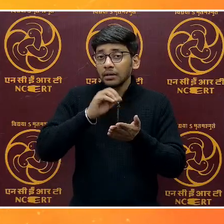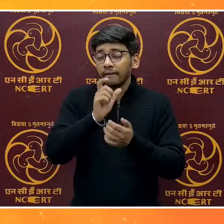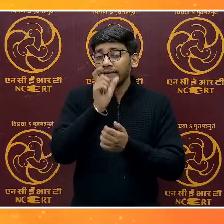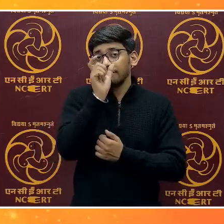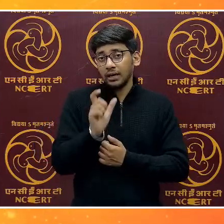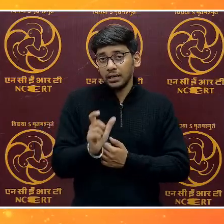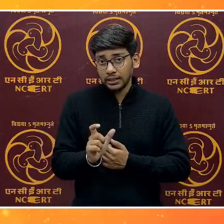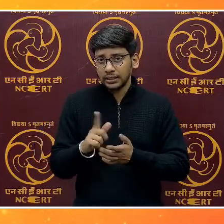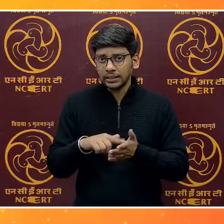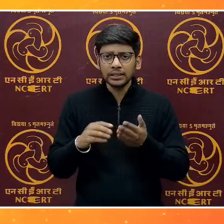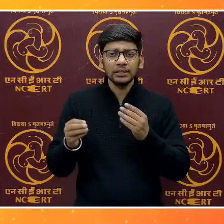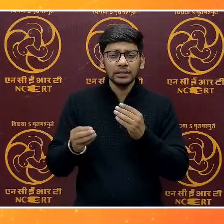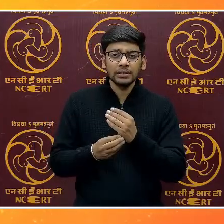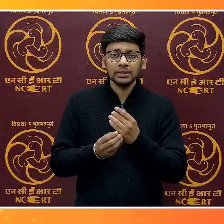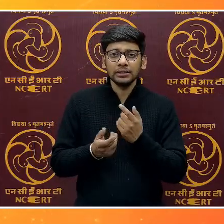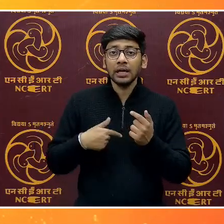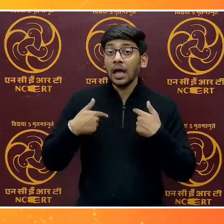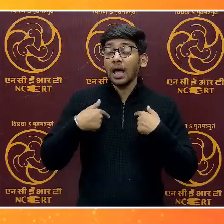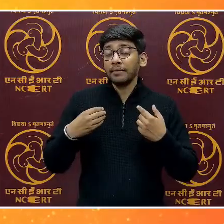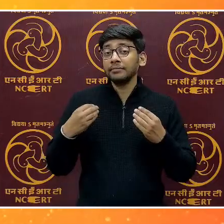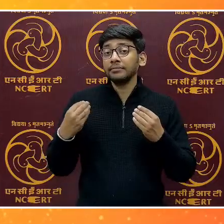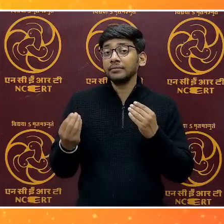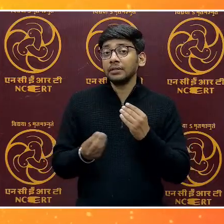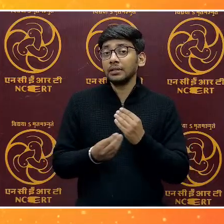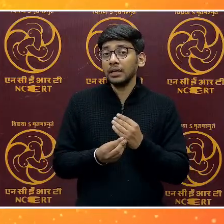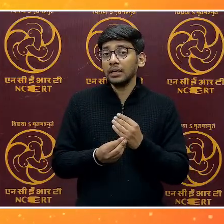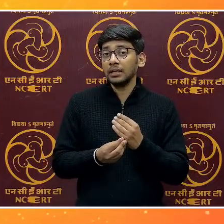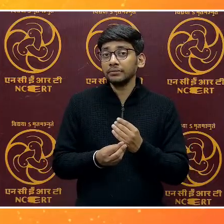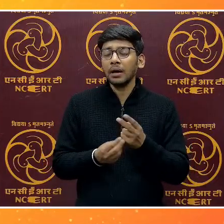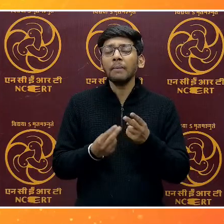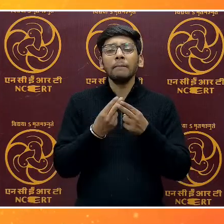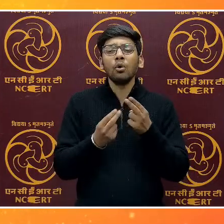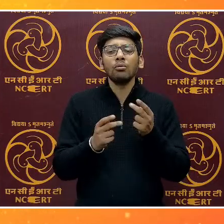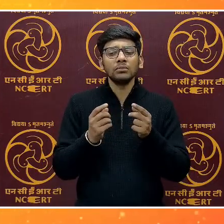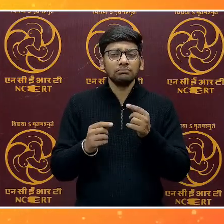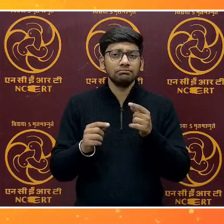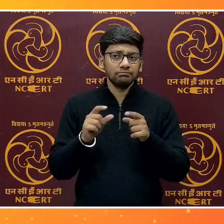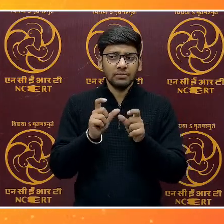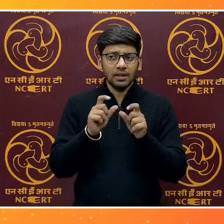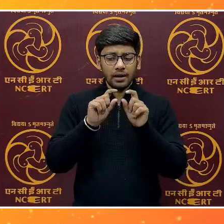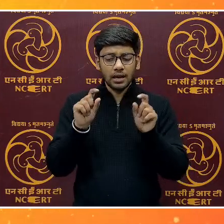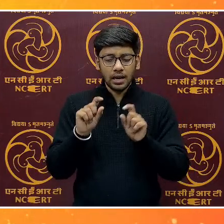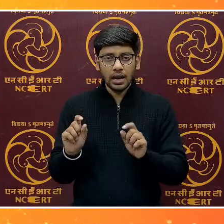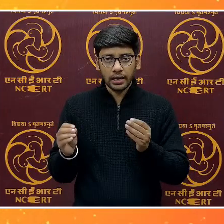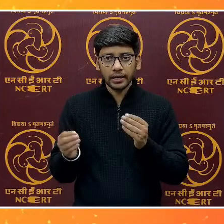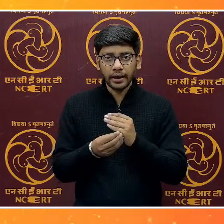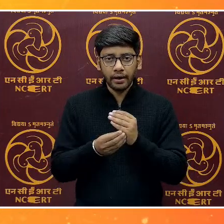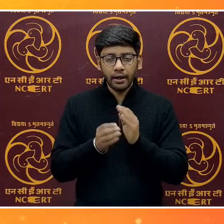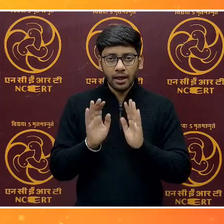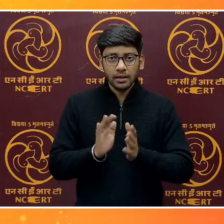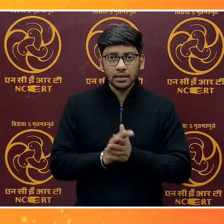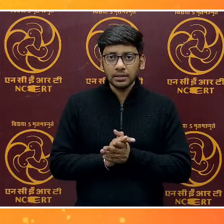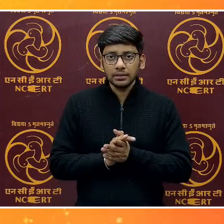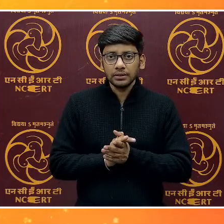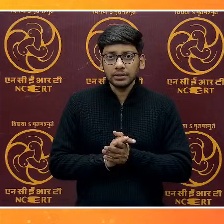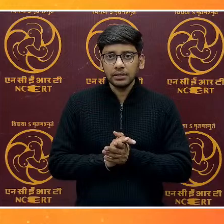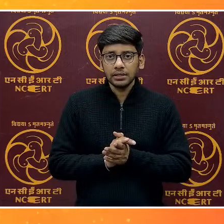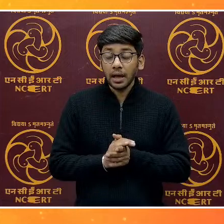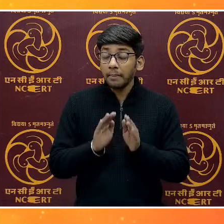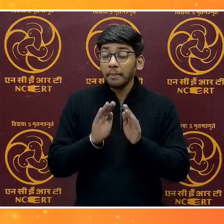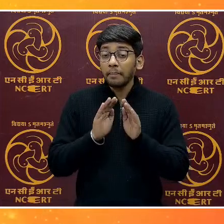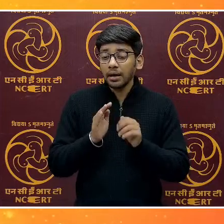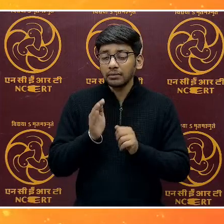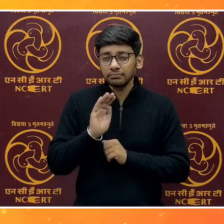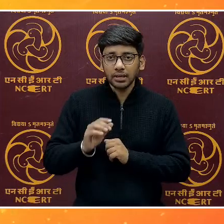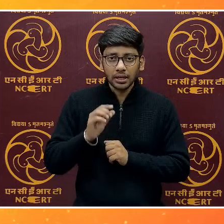what else do we have? We have another paragraph of the poem. Oh wow, let's read it together. Yes, of course. So here we see the girl who is